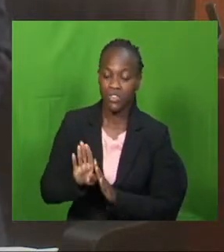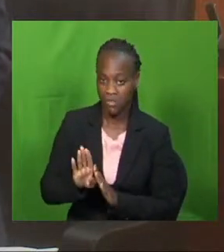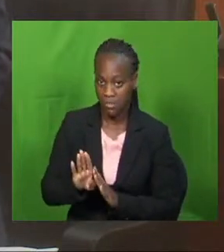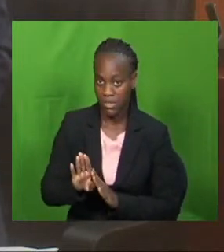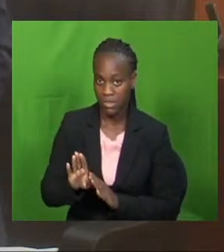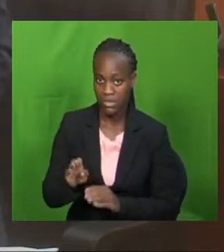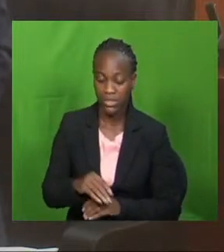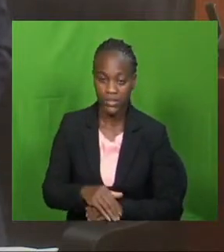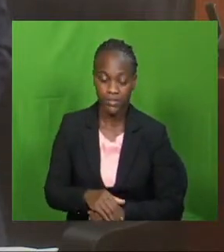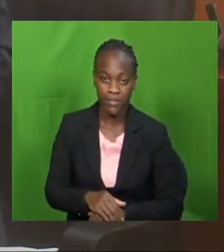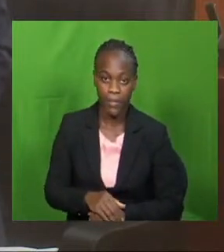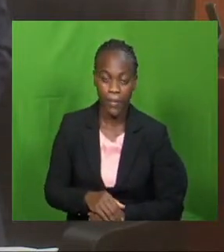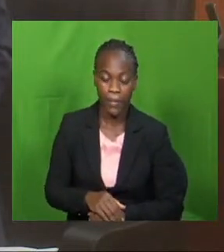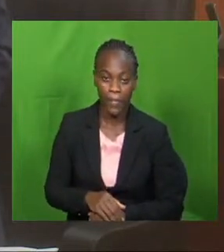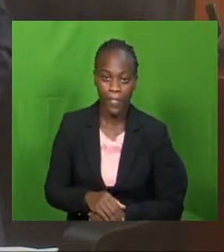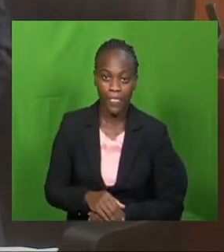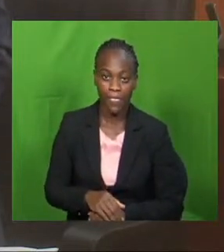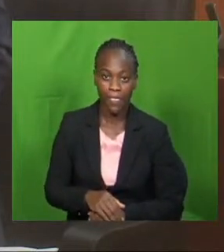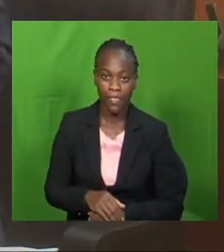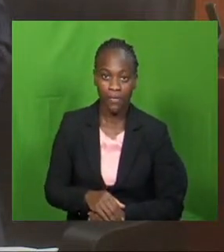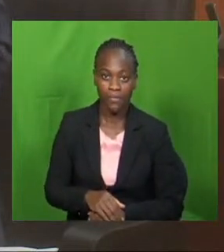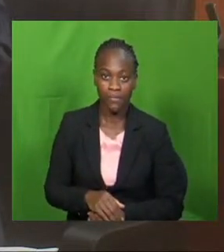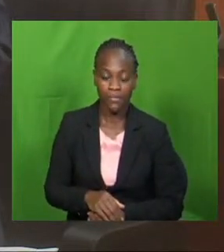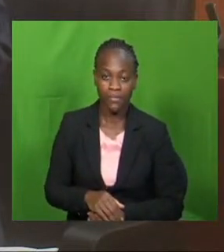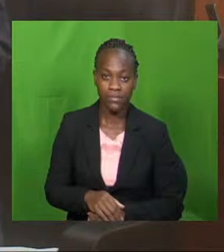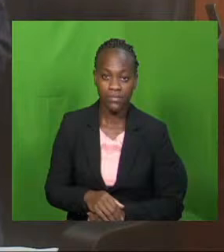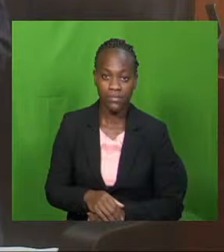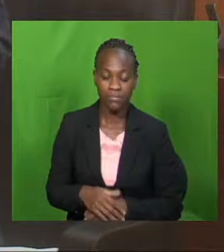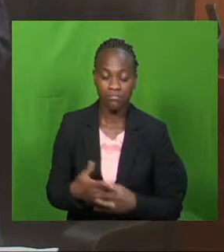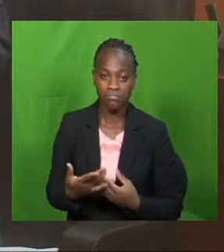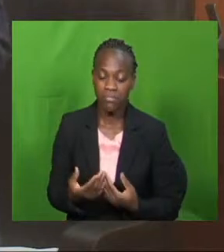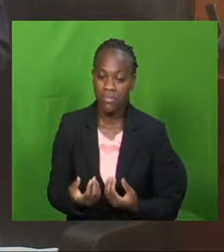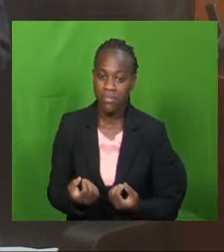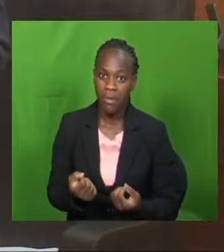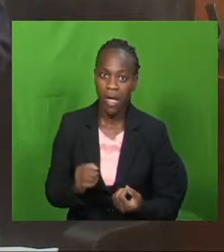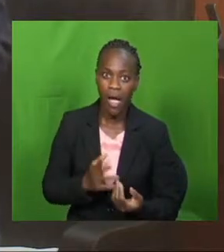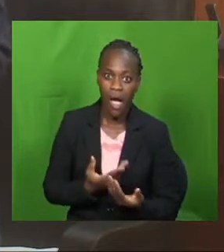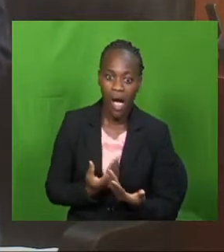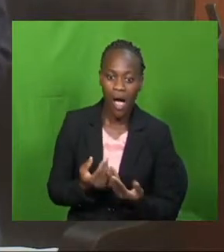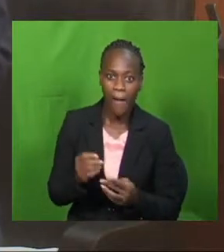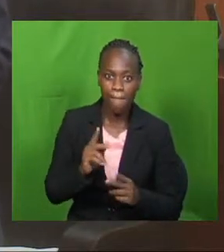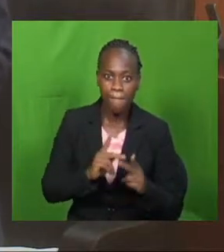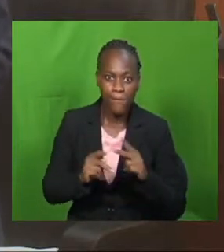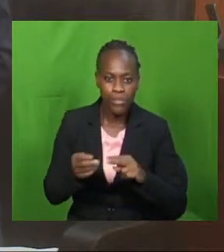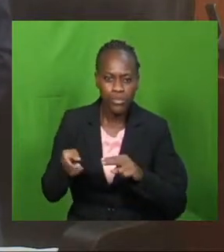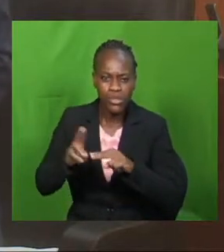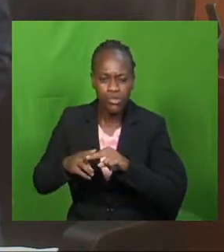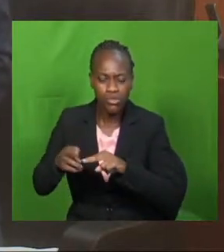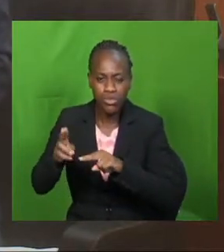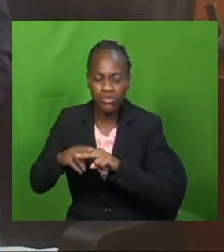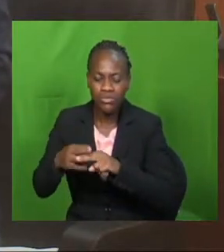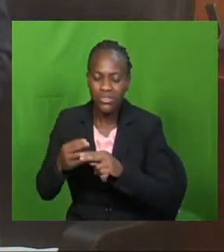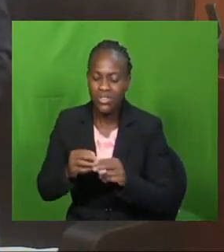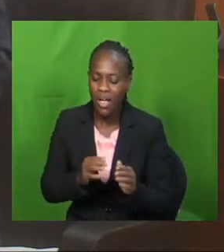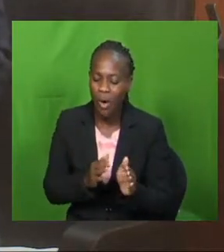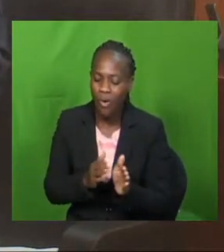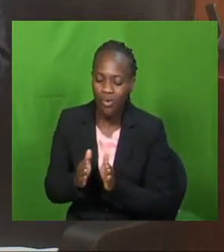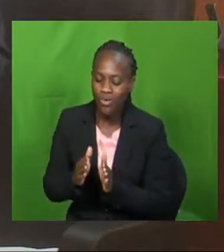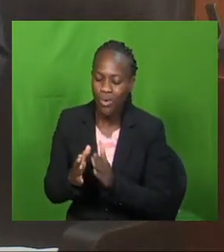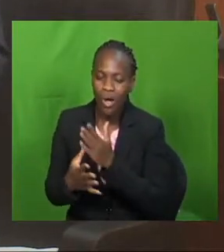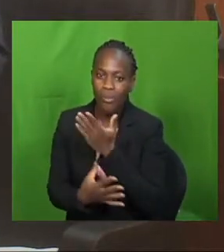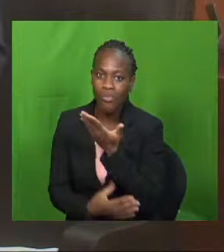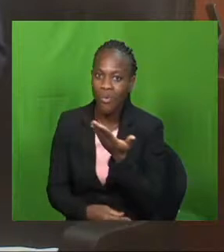deficits, rising debt levels, huge populations being pushed below the poverty bracket, and balance